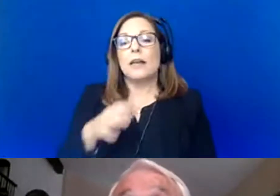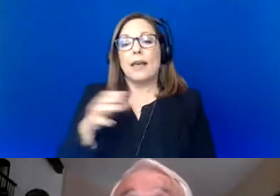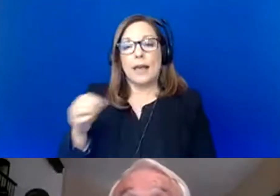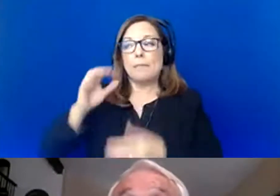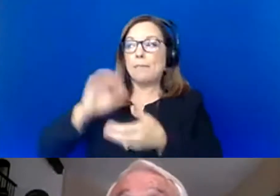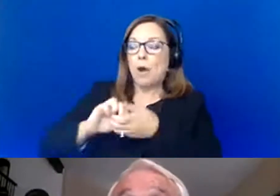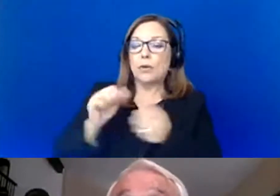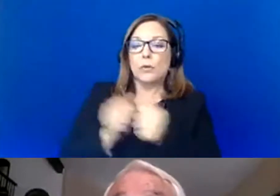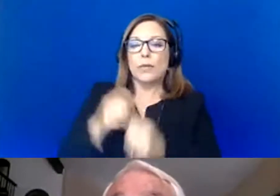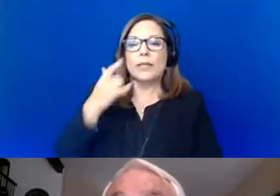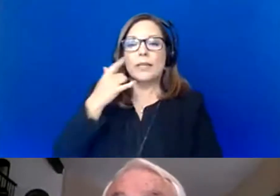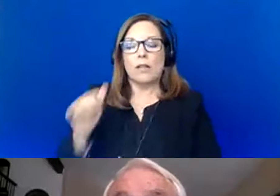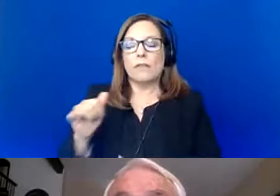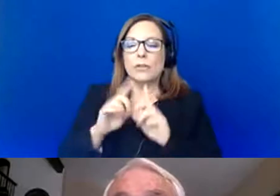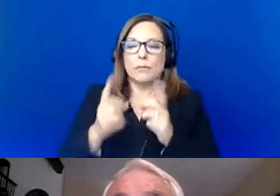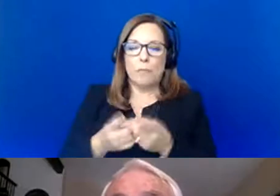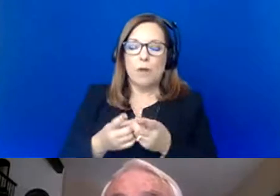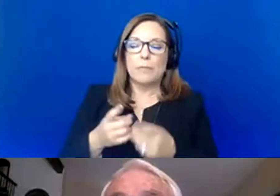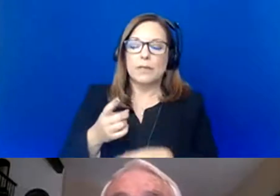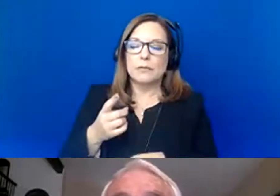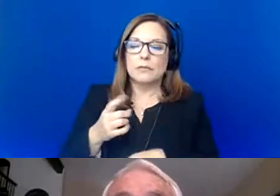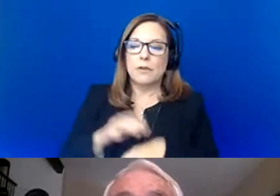the California Department on Aging.